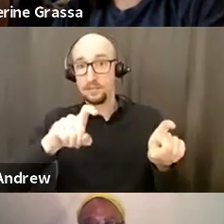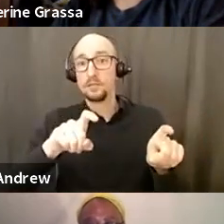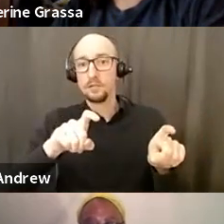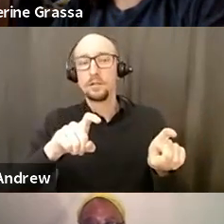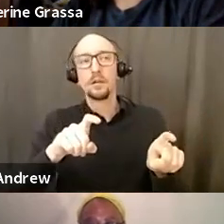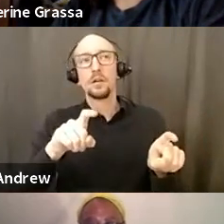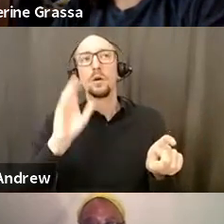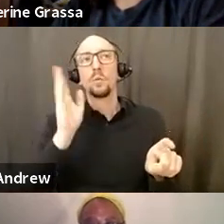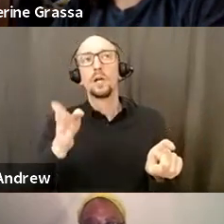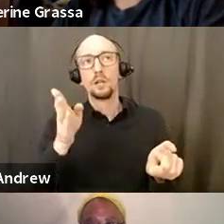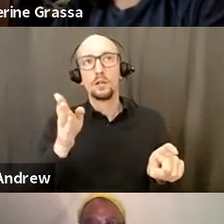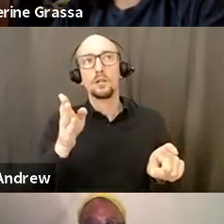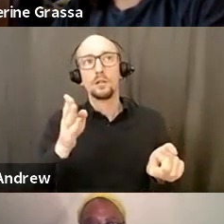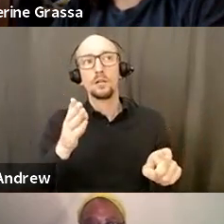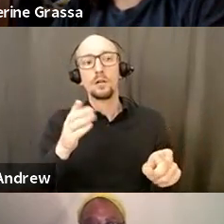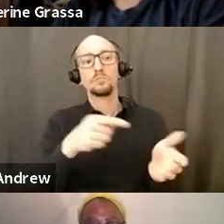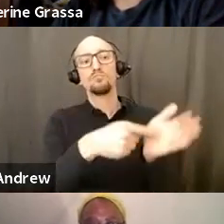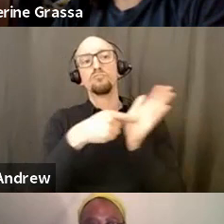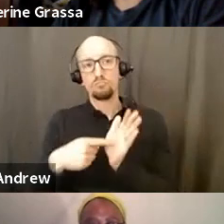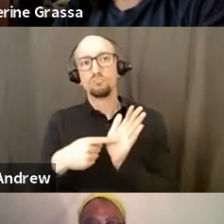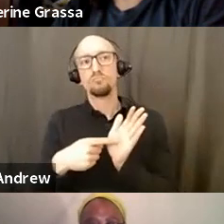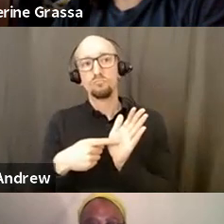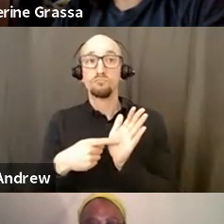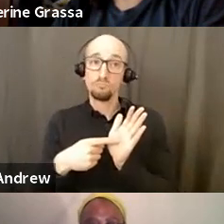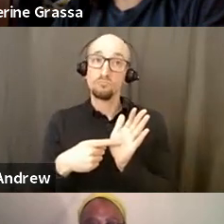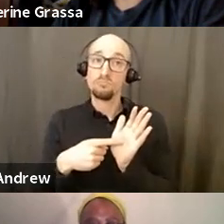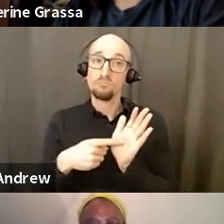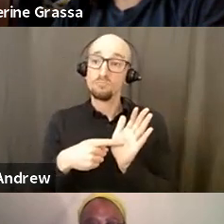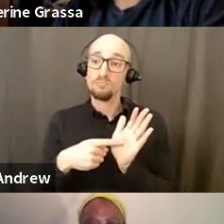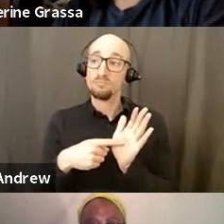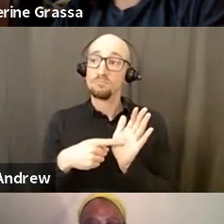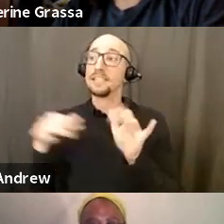would be indicative of an absolute score